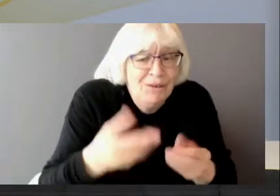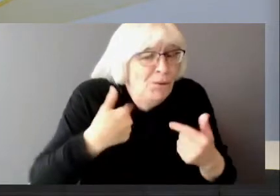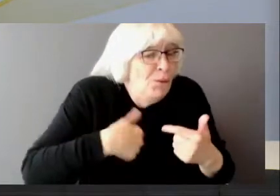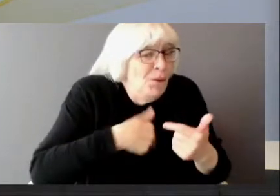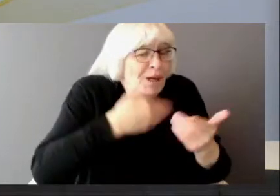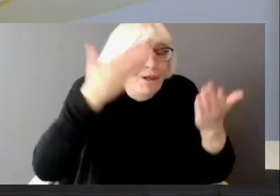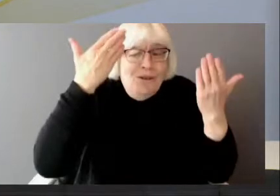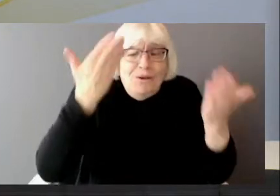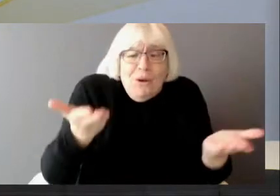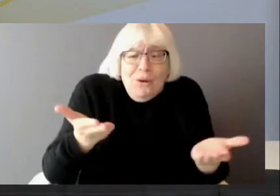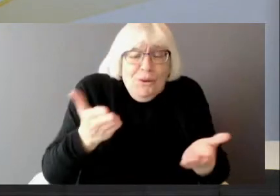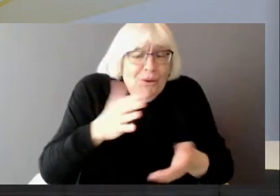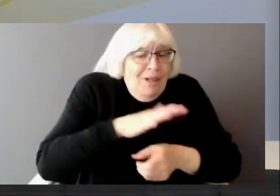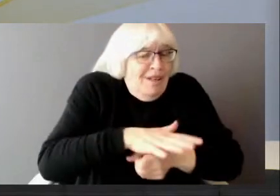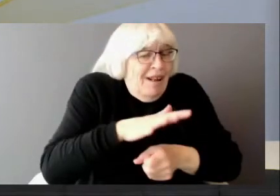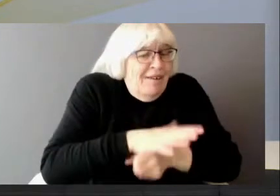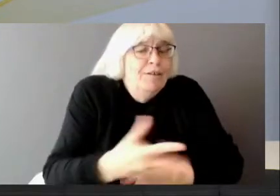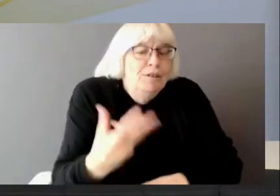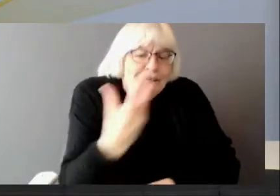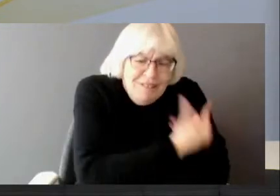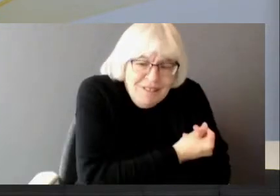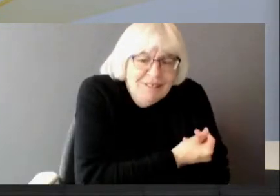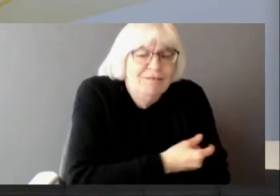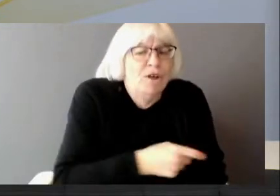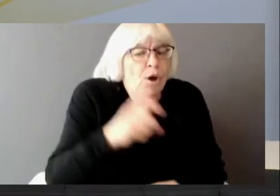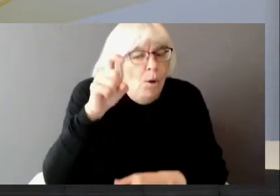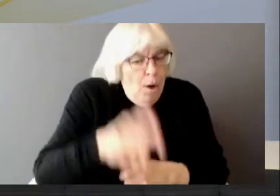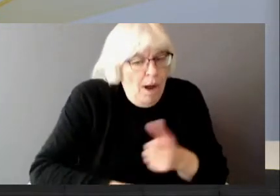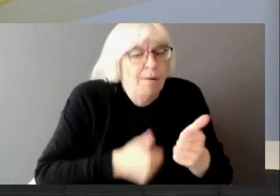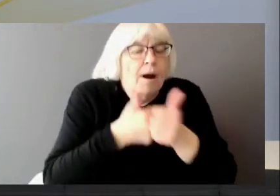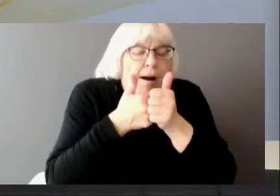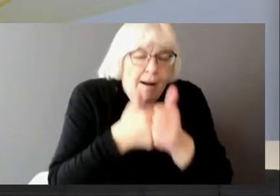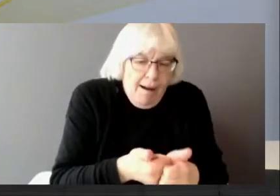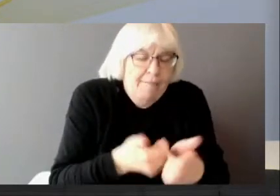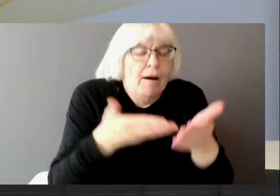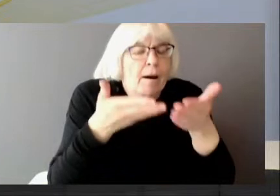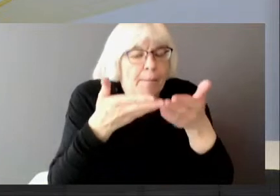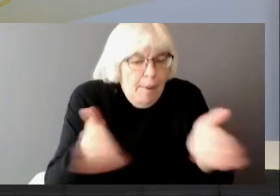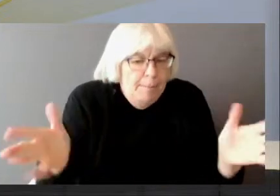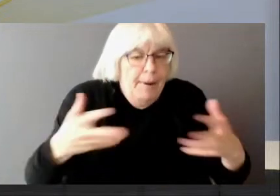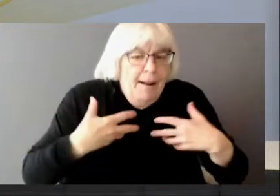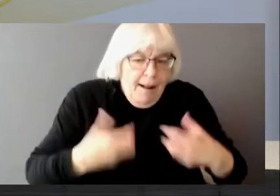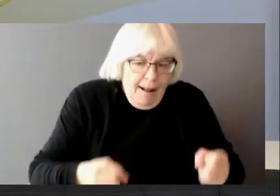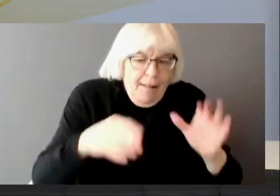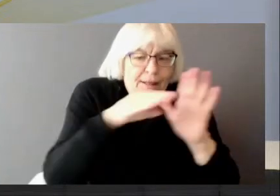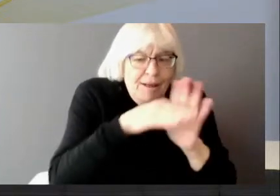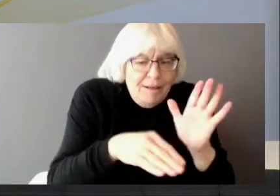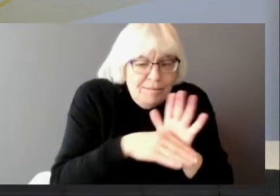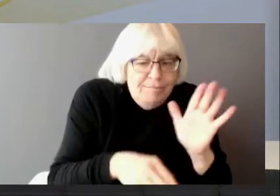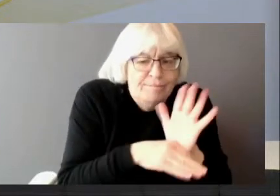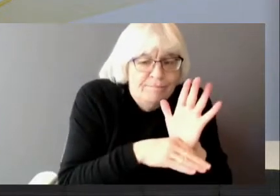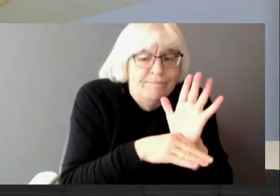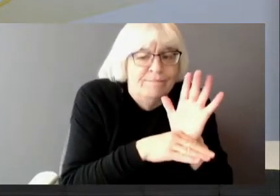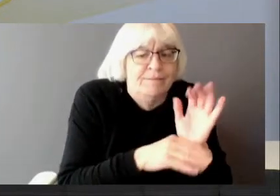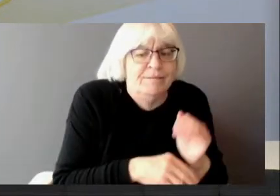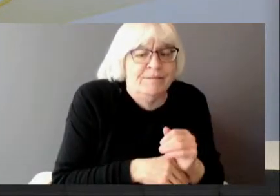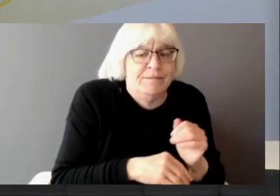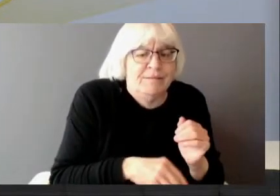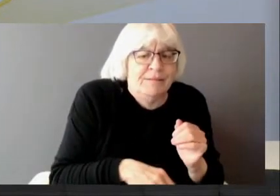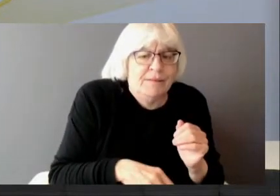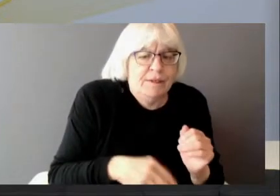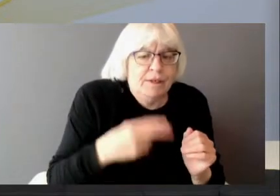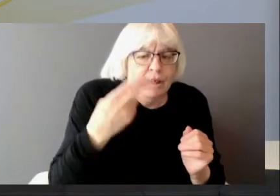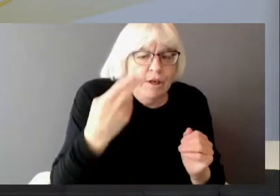we also are, and we've talked about it before, how important the herd immunity is. We know AstraZeneca and